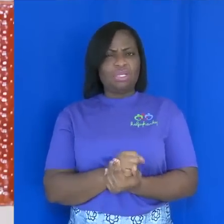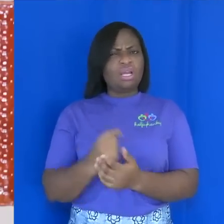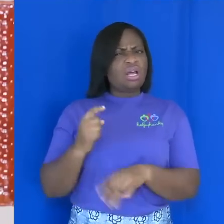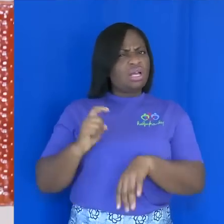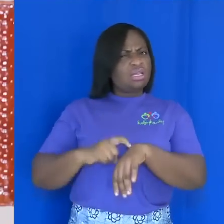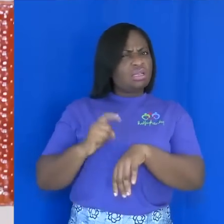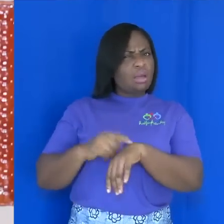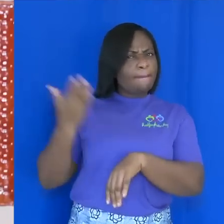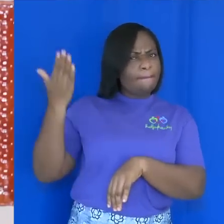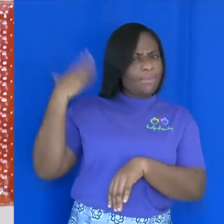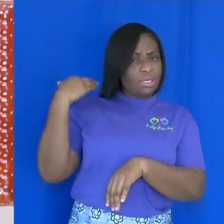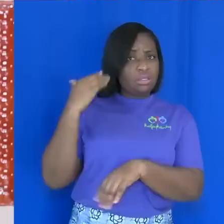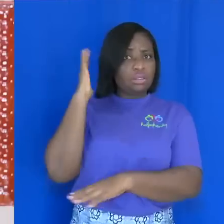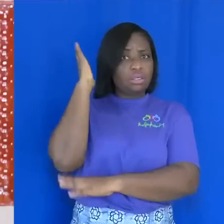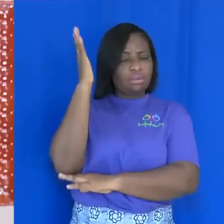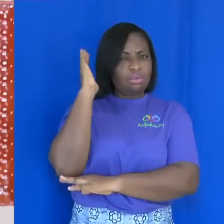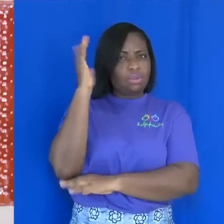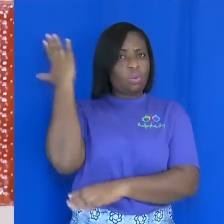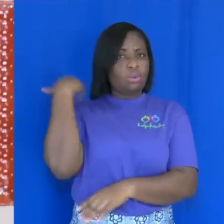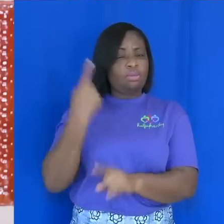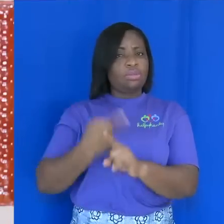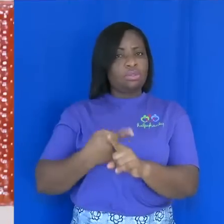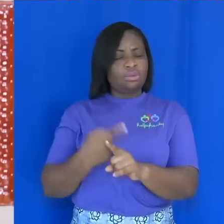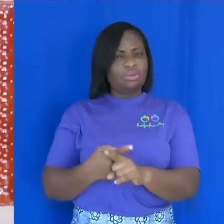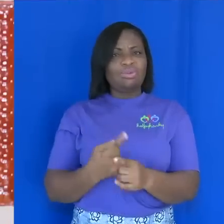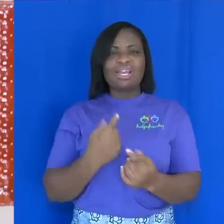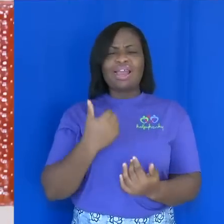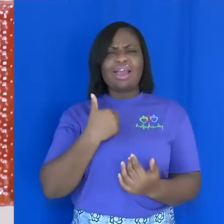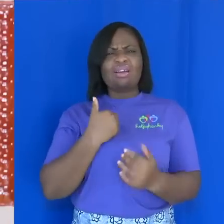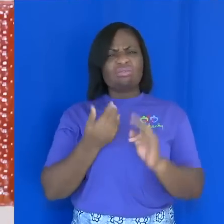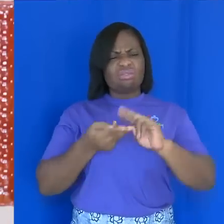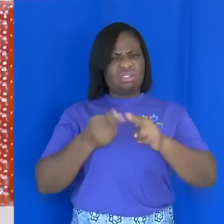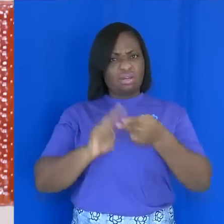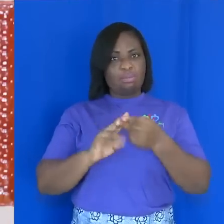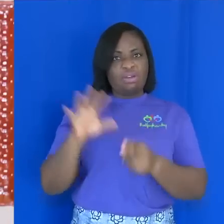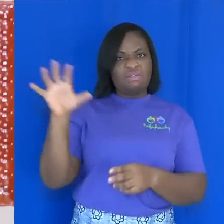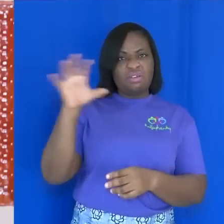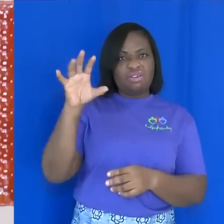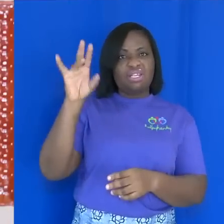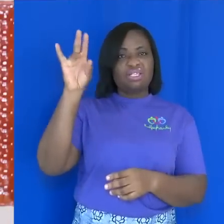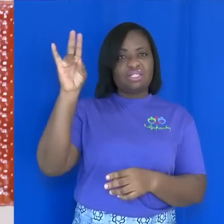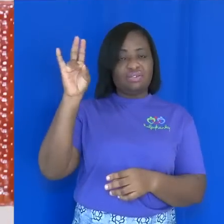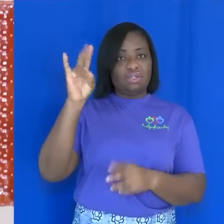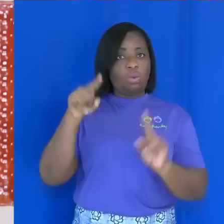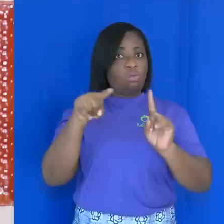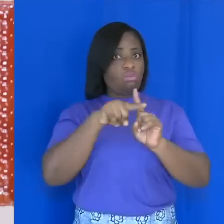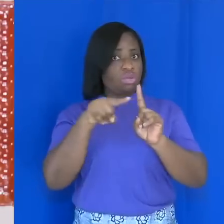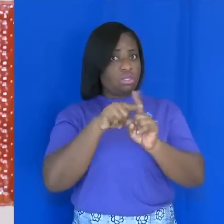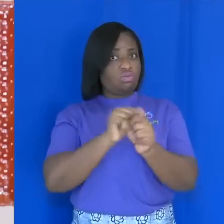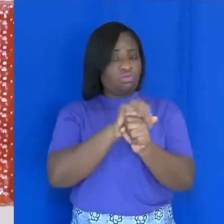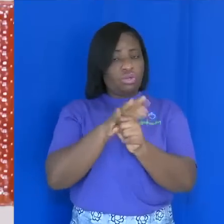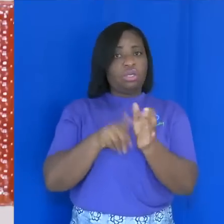my last update, a month ago, we had a total of 507 active cases.